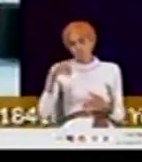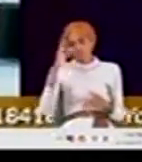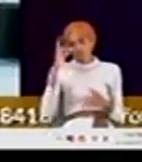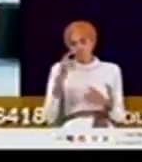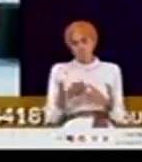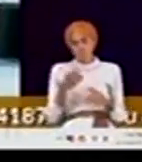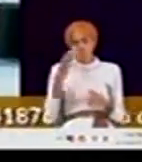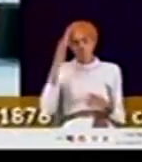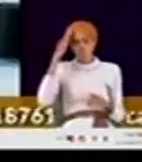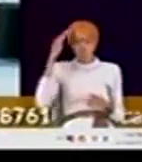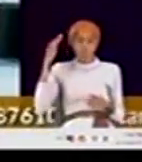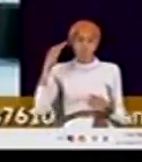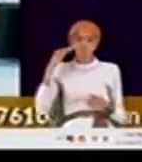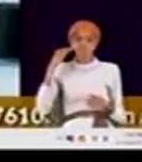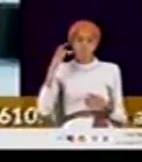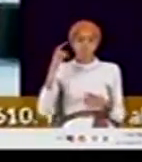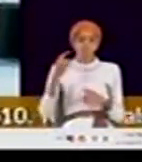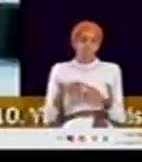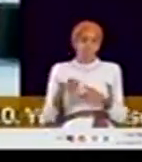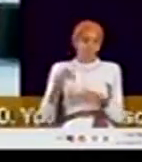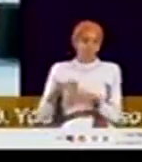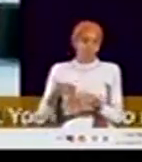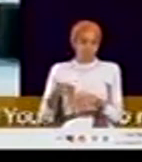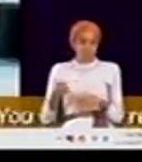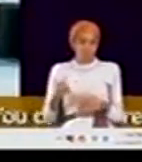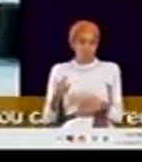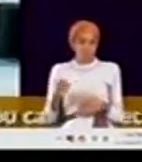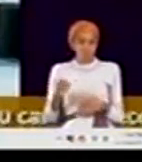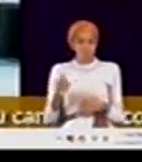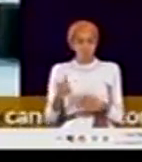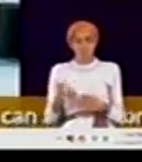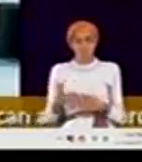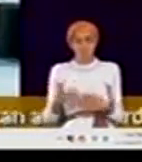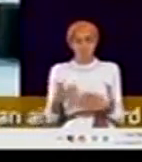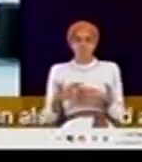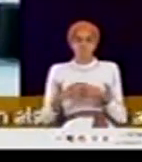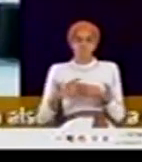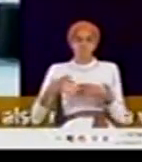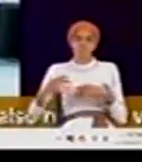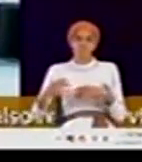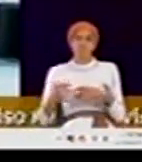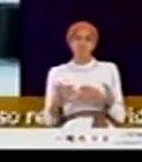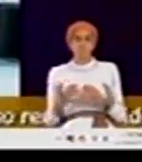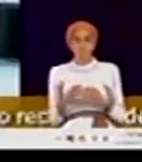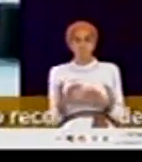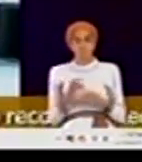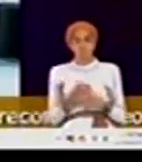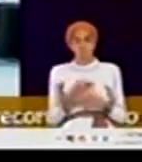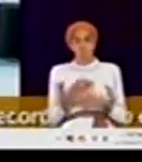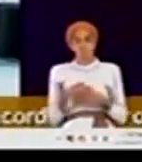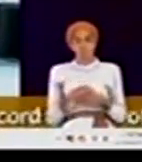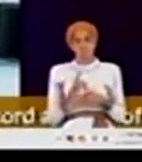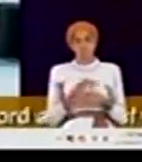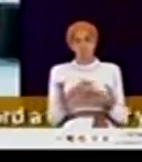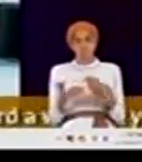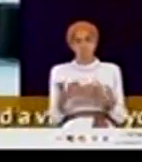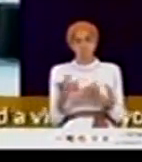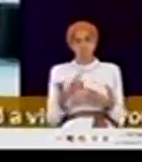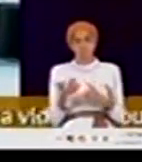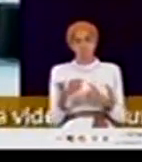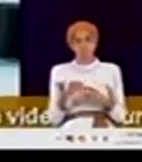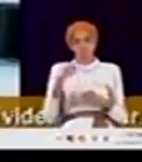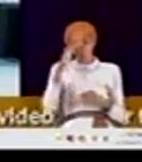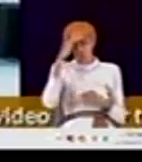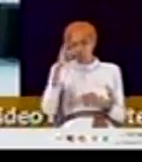leg from to my head he just swar up so after the whole thing when my pastor pray he prayed for